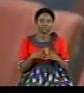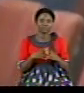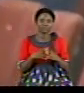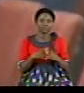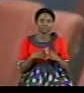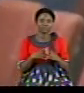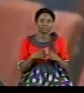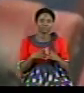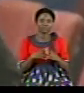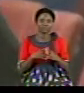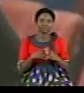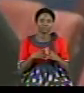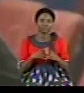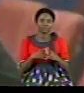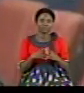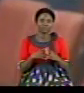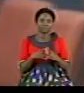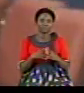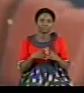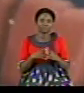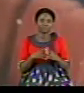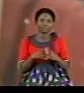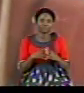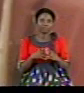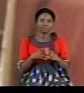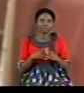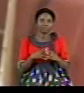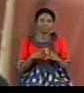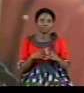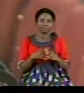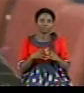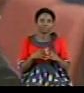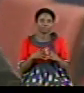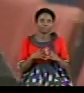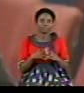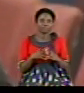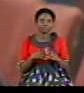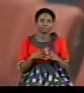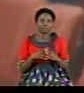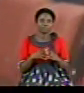Meme. Ekbande me bo. Momo mi biogul.